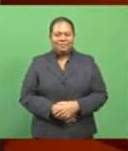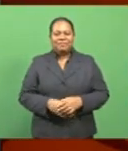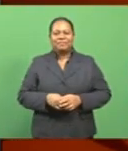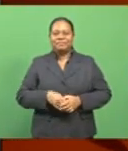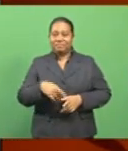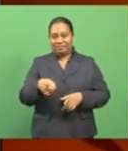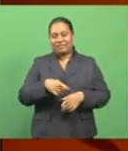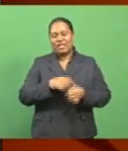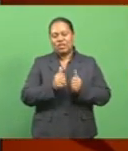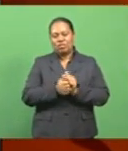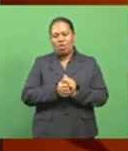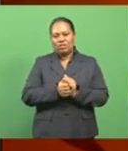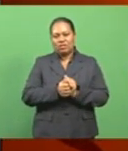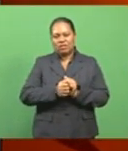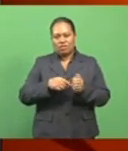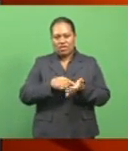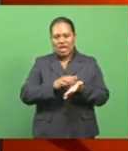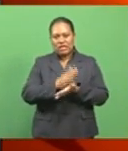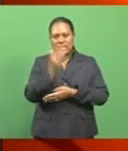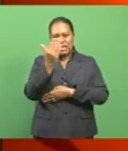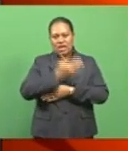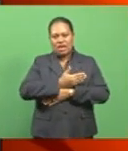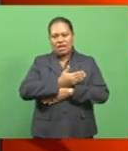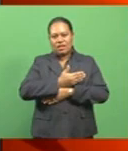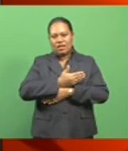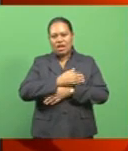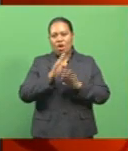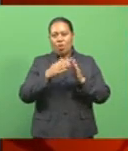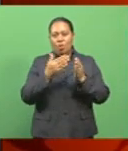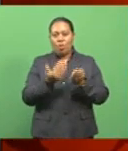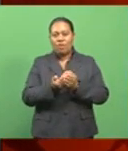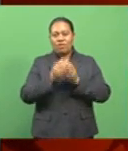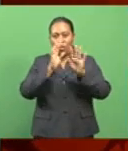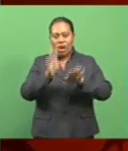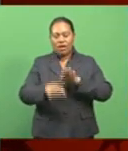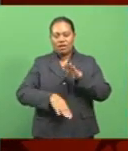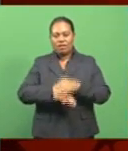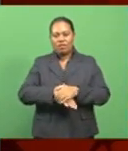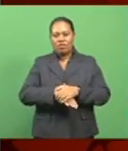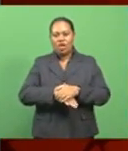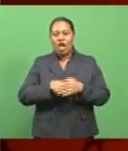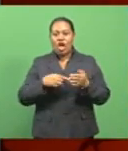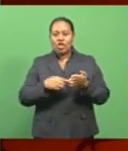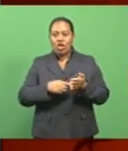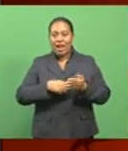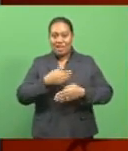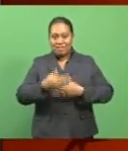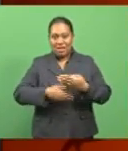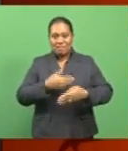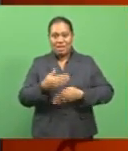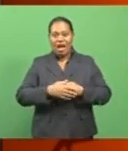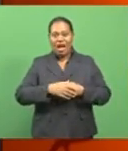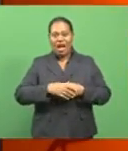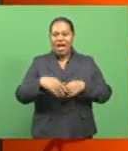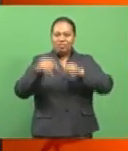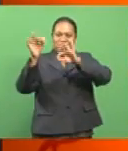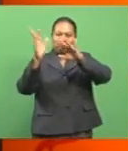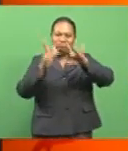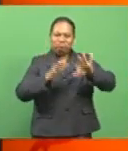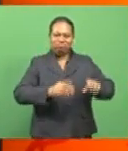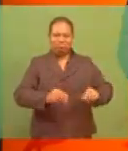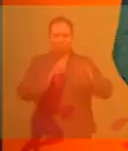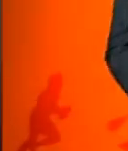That's it from sports this Thursday night. Coming up in the world of the weird and wonderful, toilet paper snow globes. Details with Edwin after the